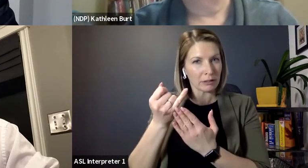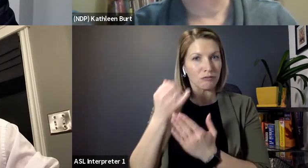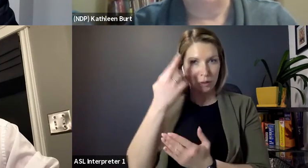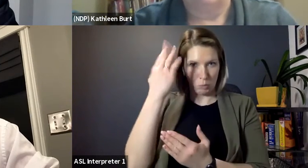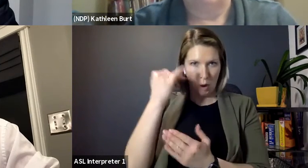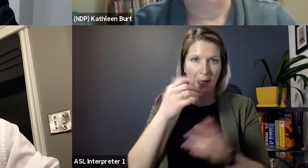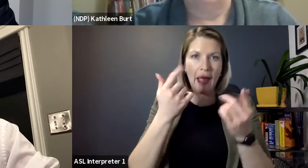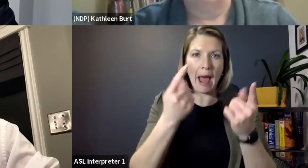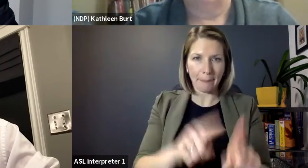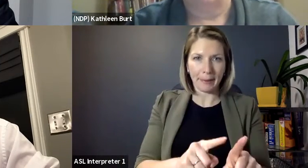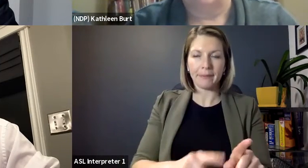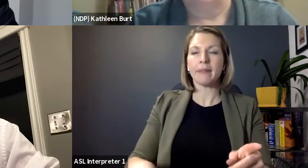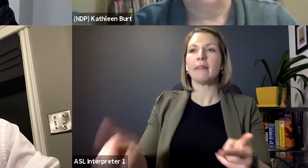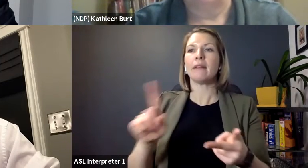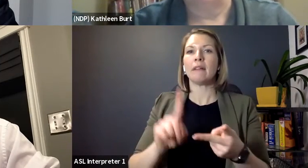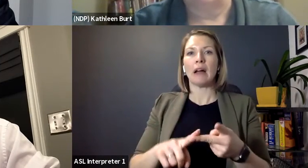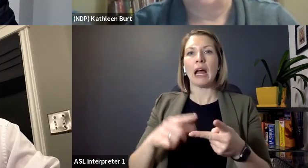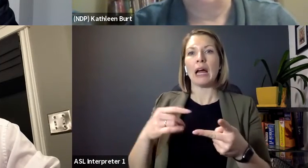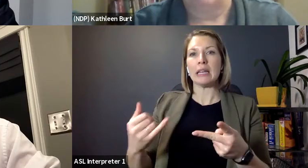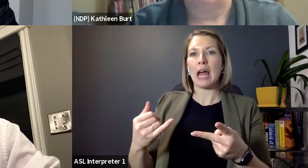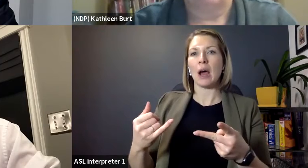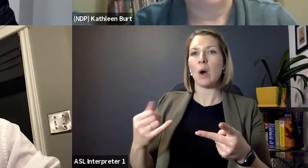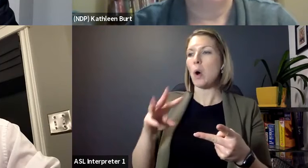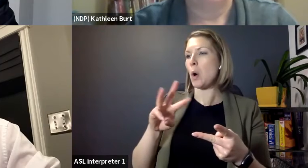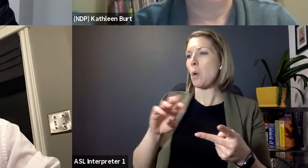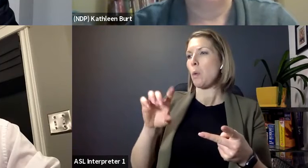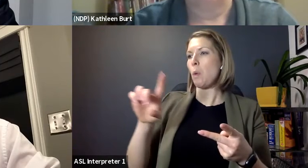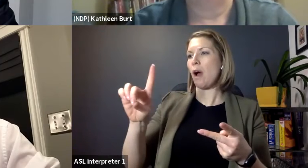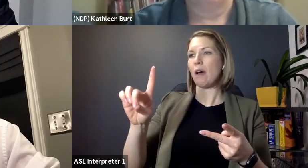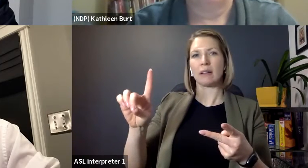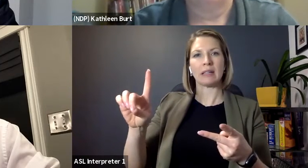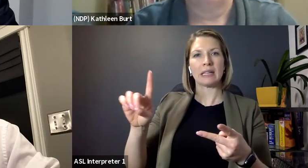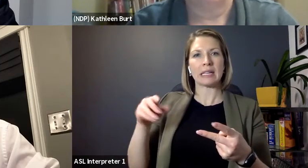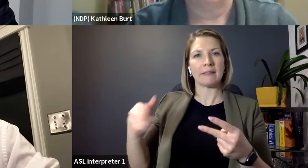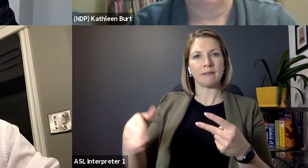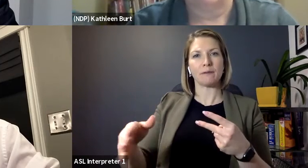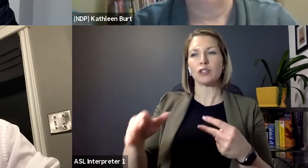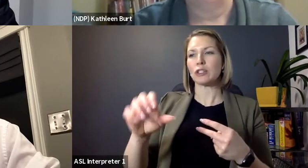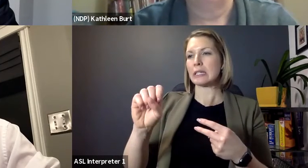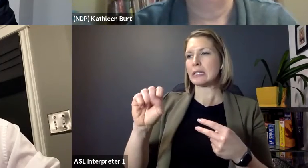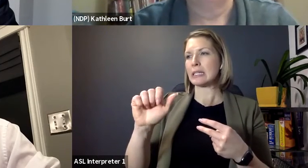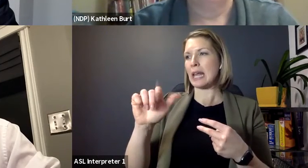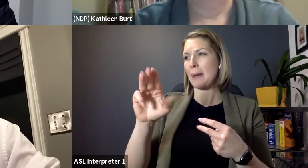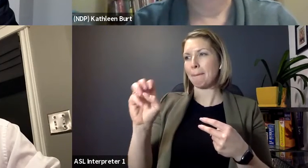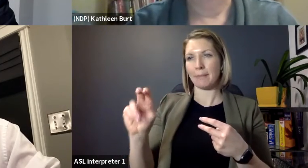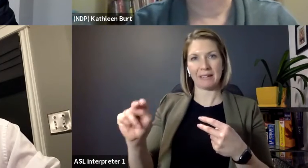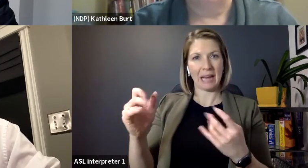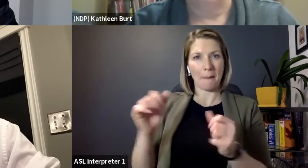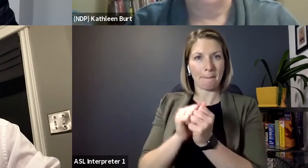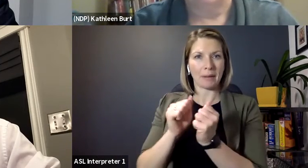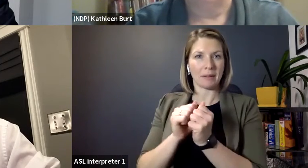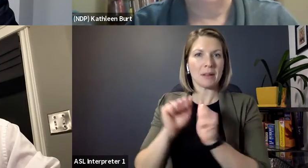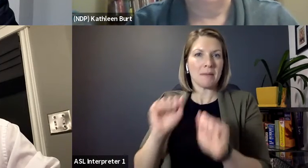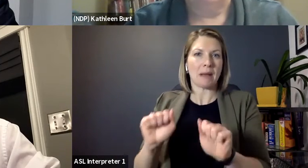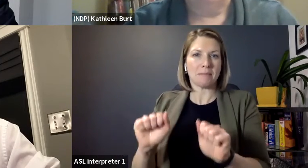at the contamination of our wild Atlantic salmon by foreign companies using methods they are not allowed to use in their